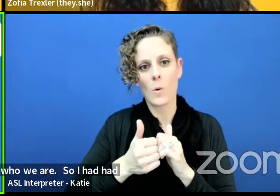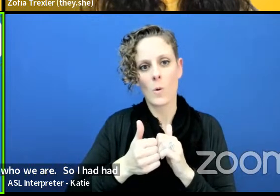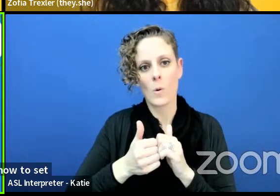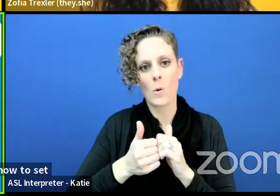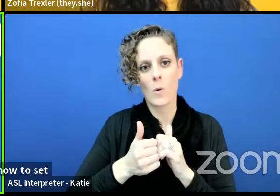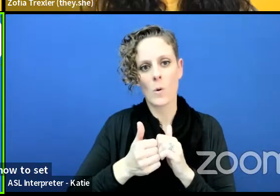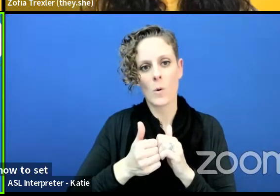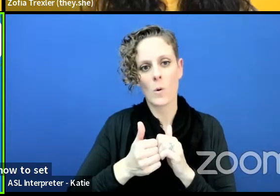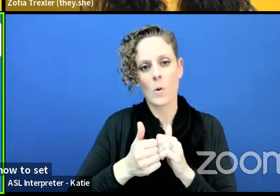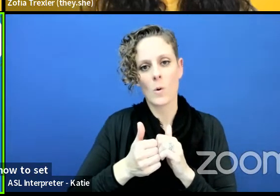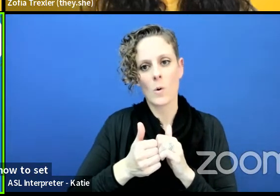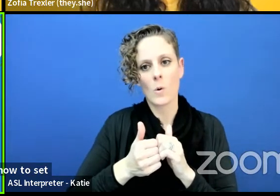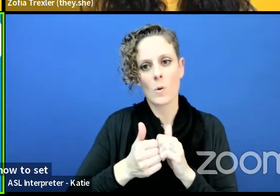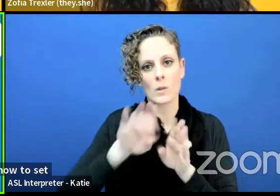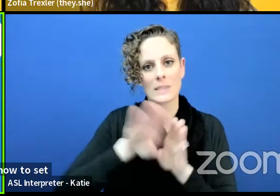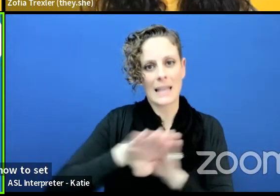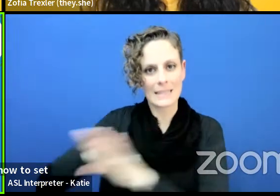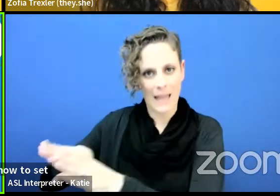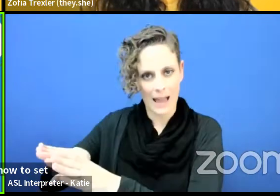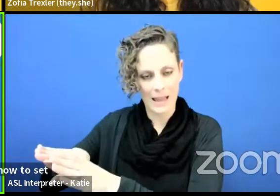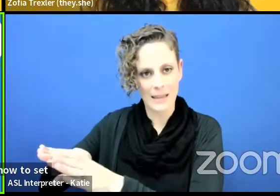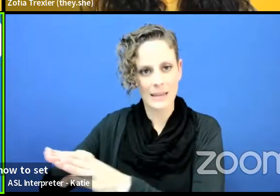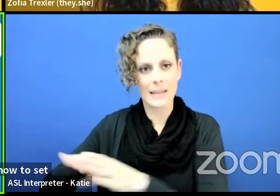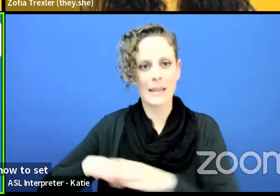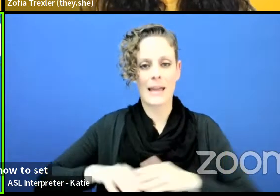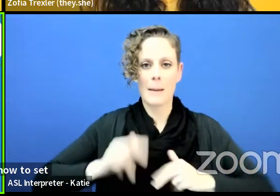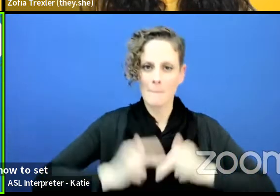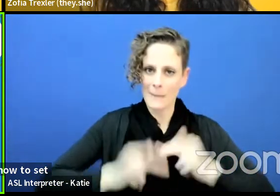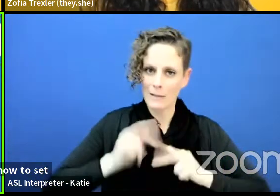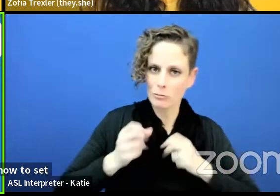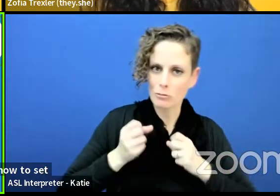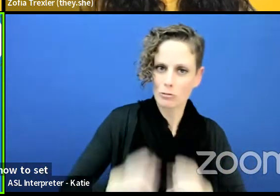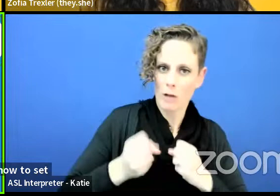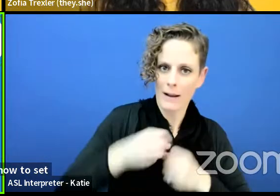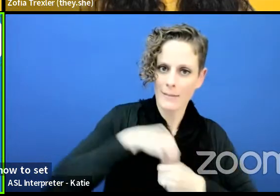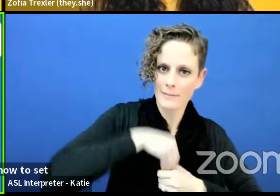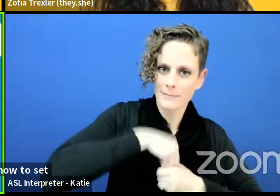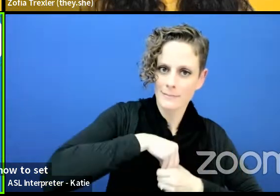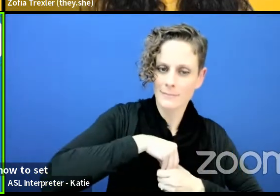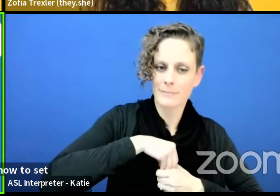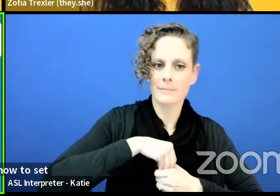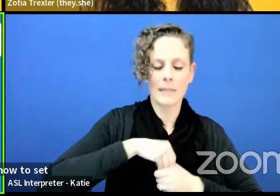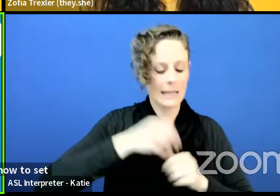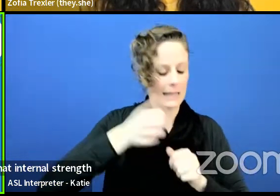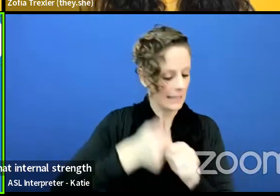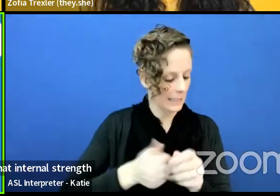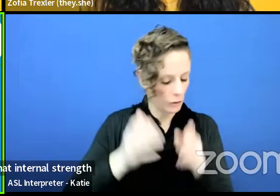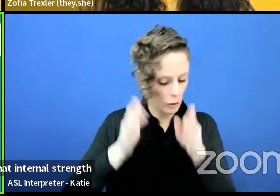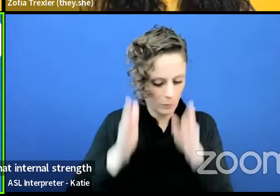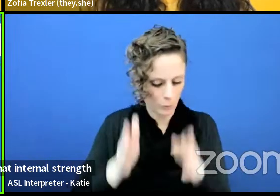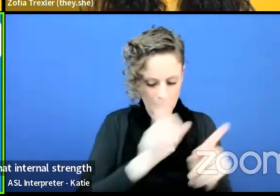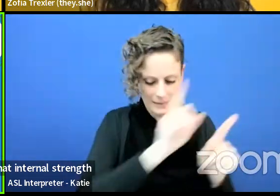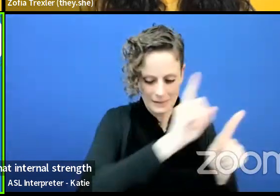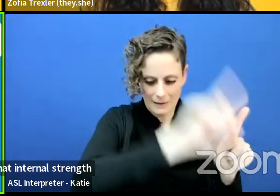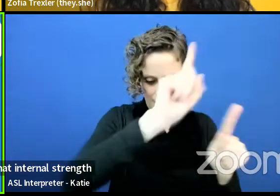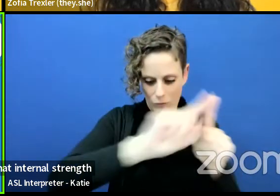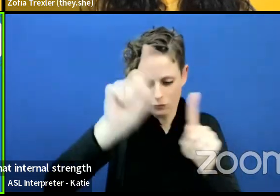and build that internal strength that everybody is going to be different, and some people are just